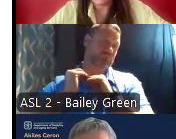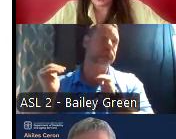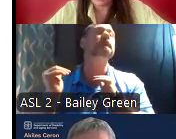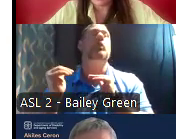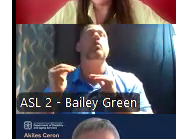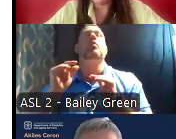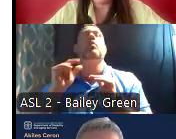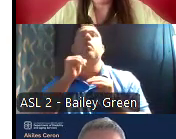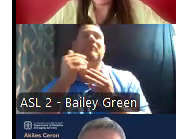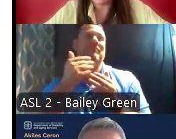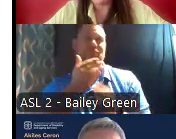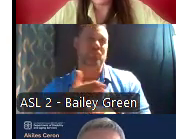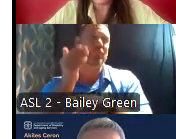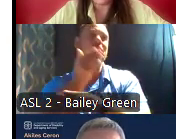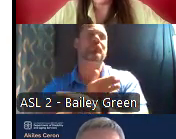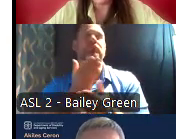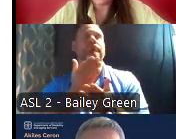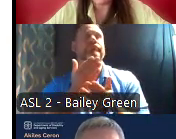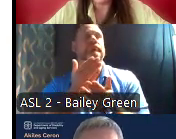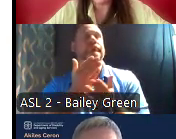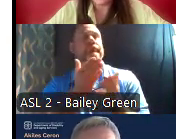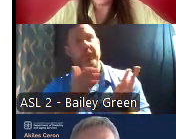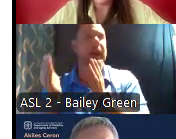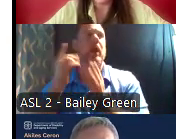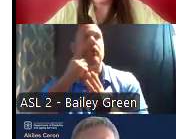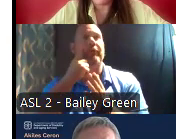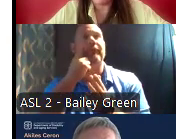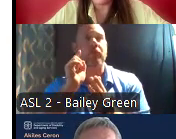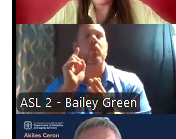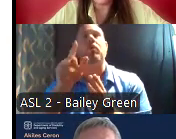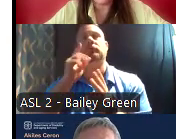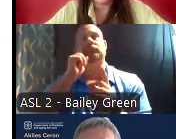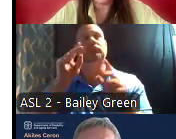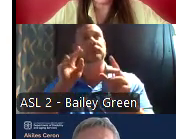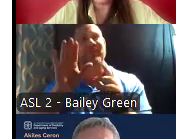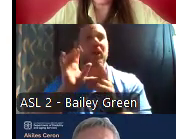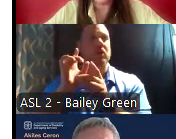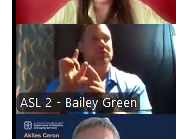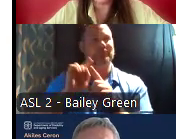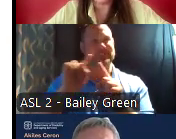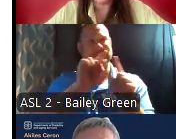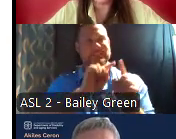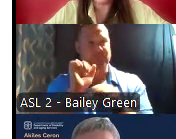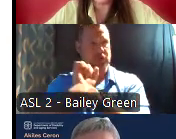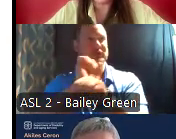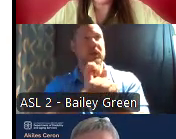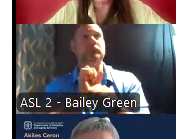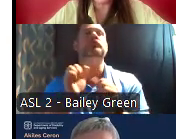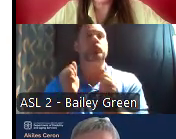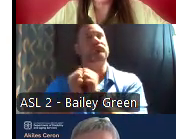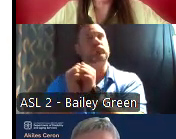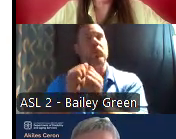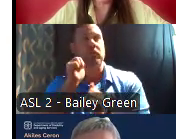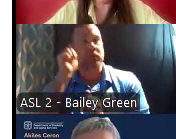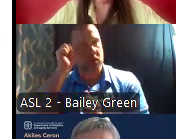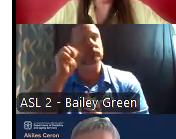better prepare and better partner for these shifts that ultimately are a benefit to the older adults and adults with disabilities living in our